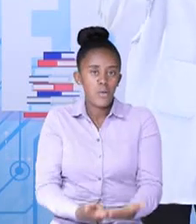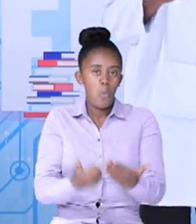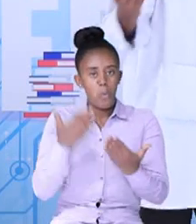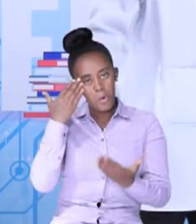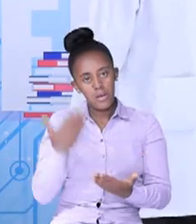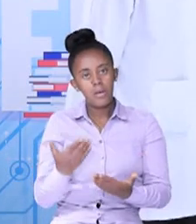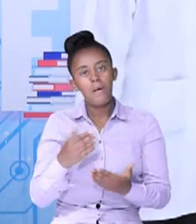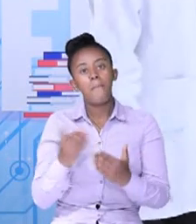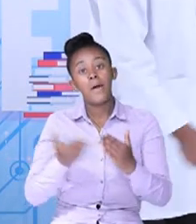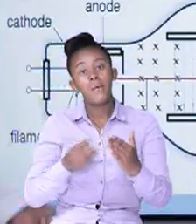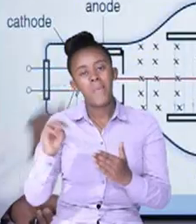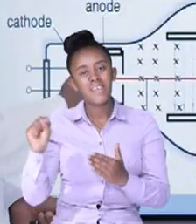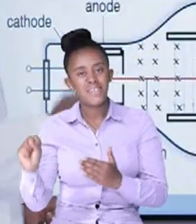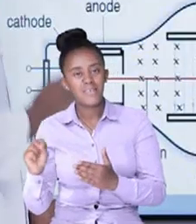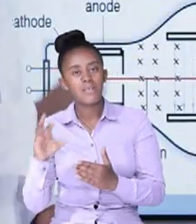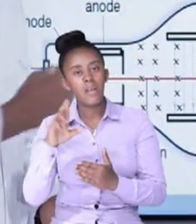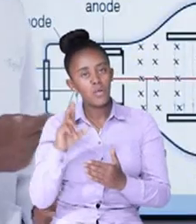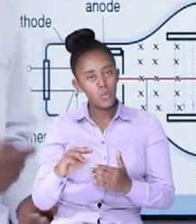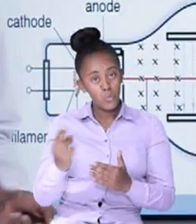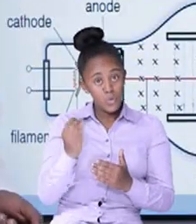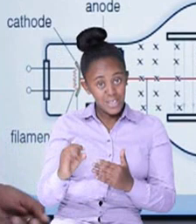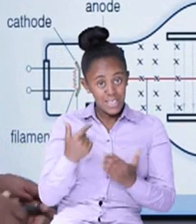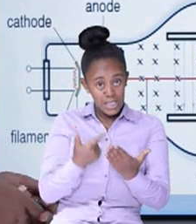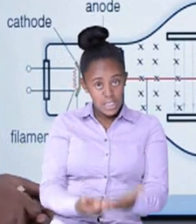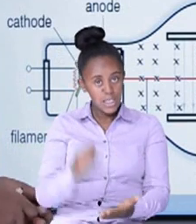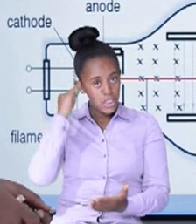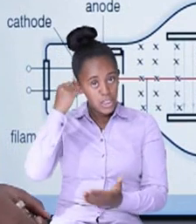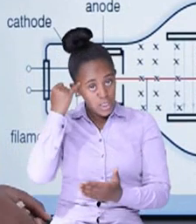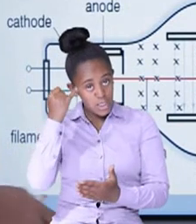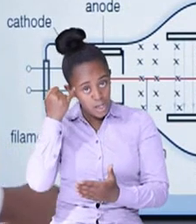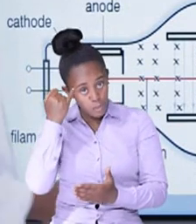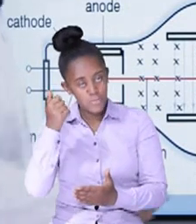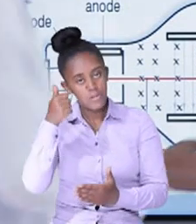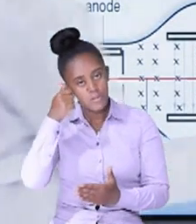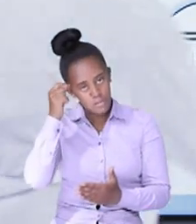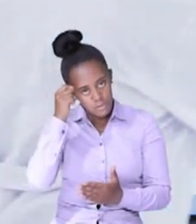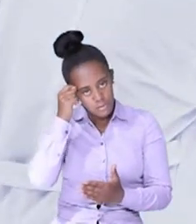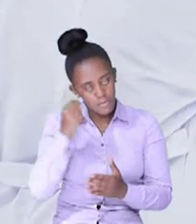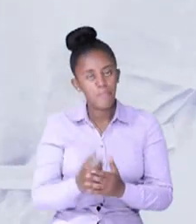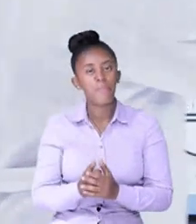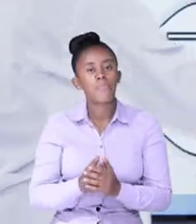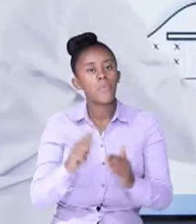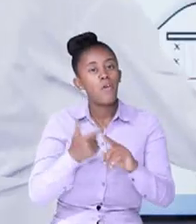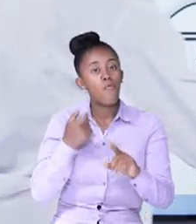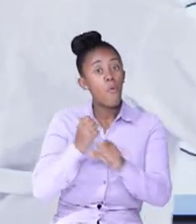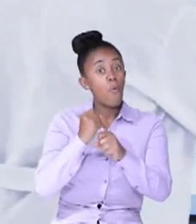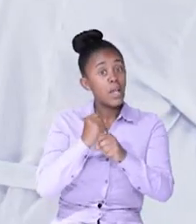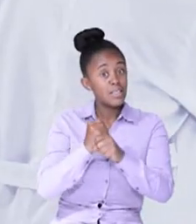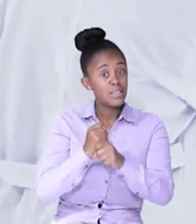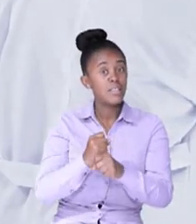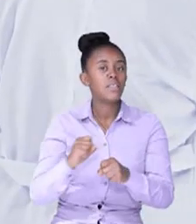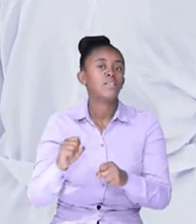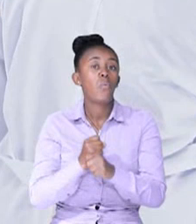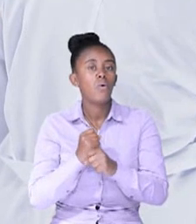the charge per mass ratio using this apparatus, using J.J. Thomson's apparatus. Therefore, from work energy concept,